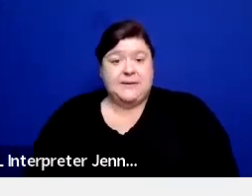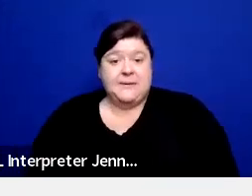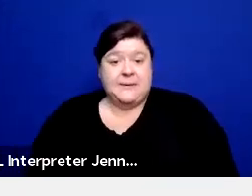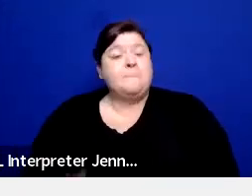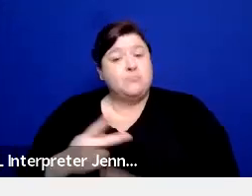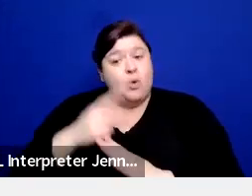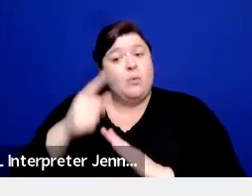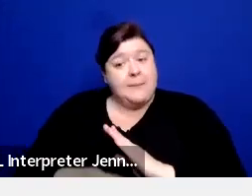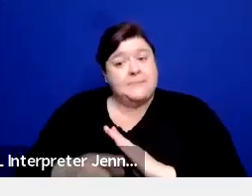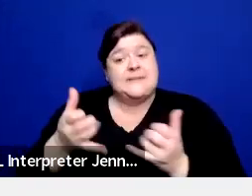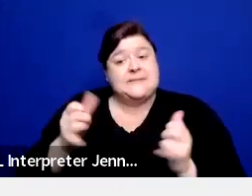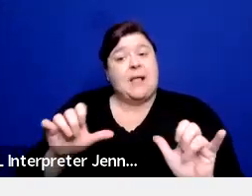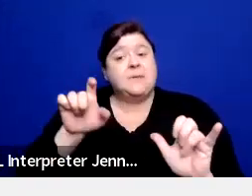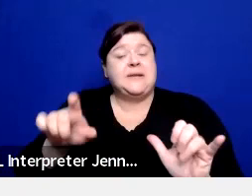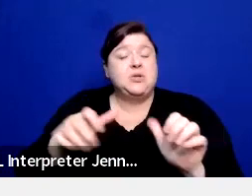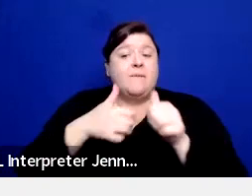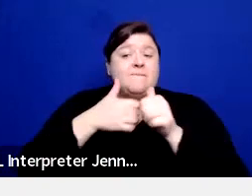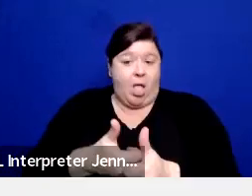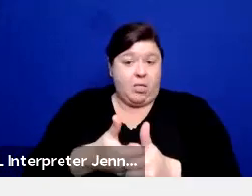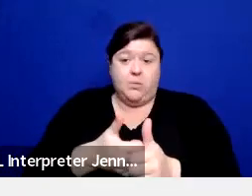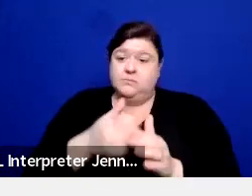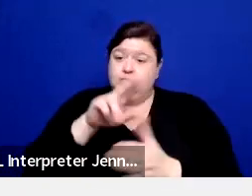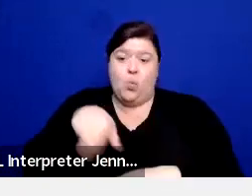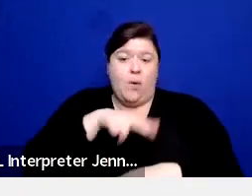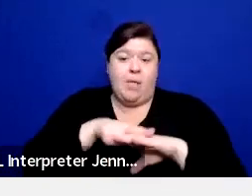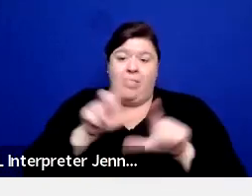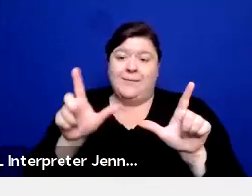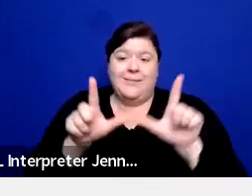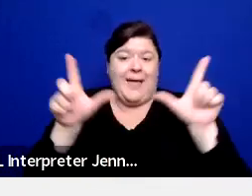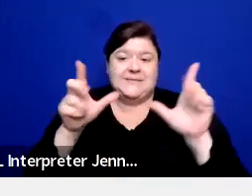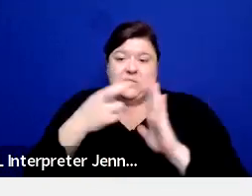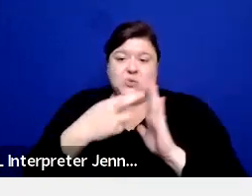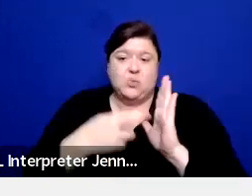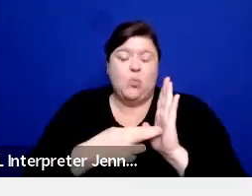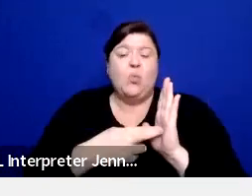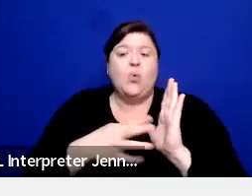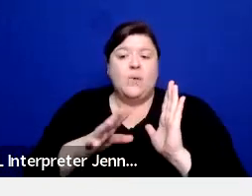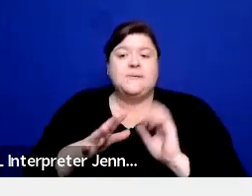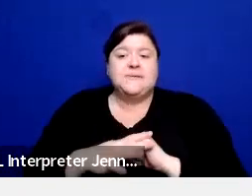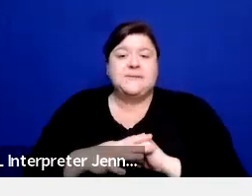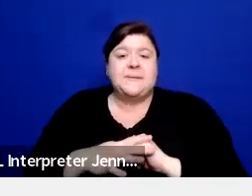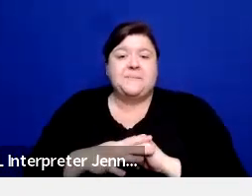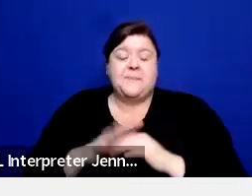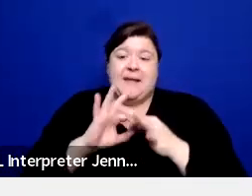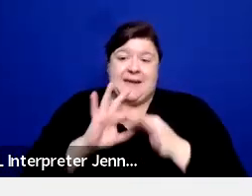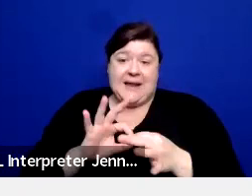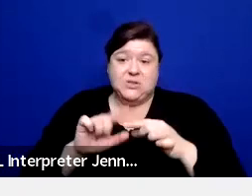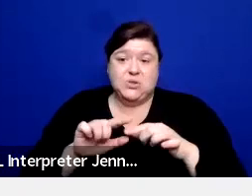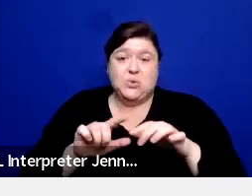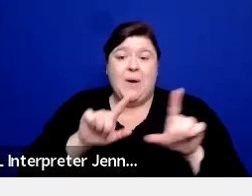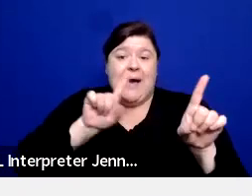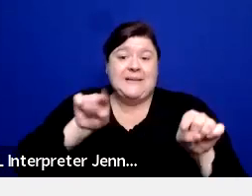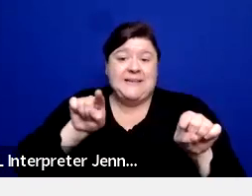Programs still need to follow the regular licensing rules regarding attendance. So they would